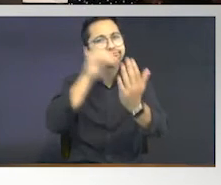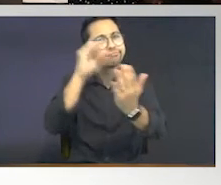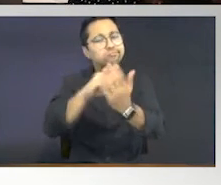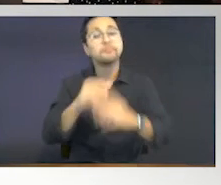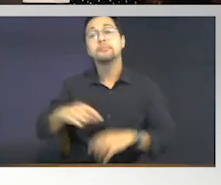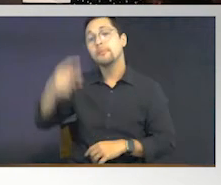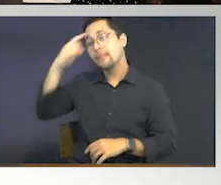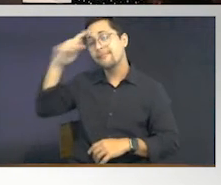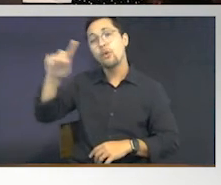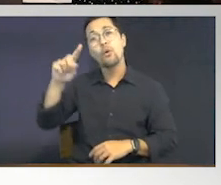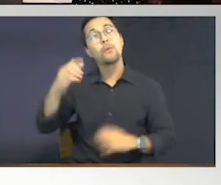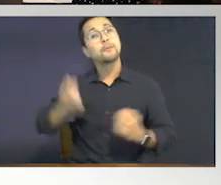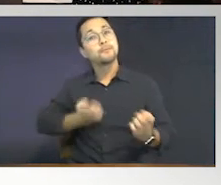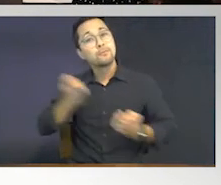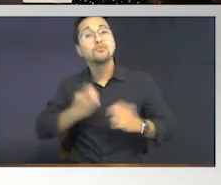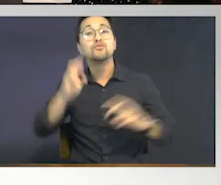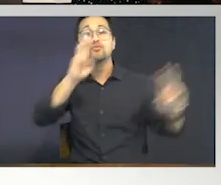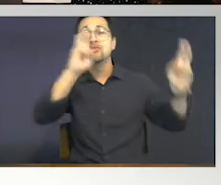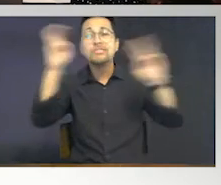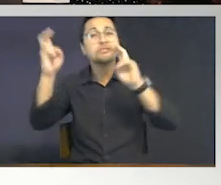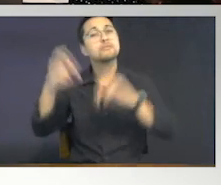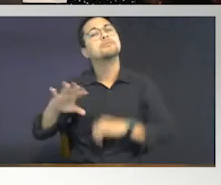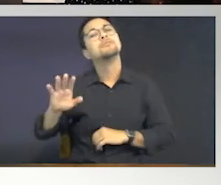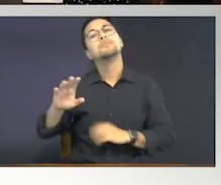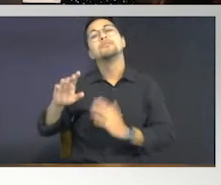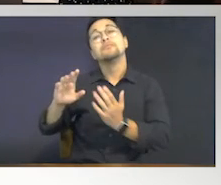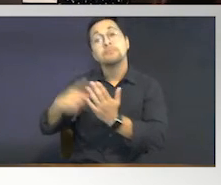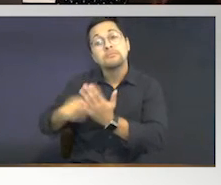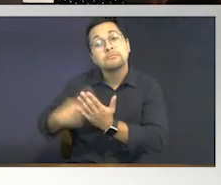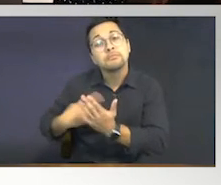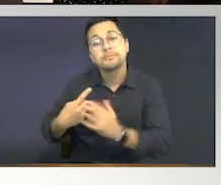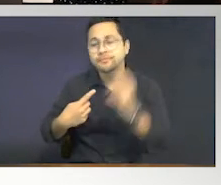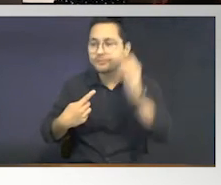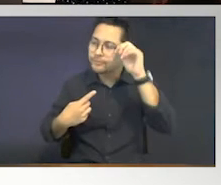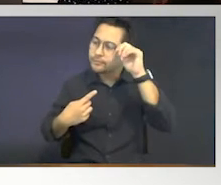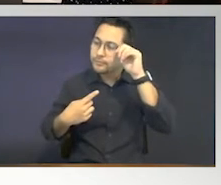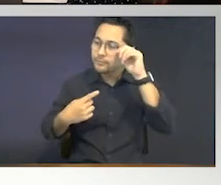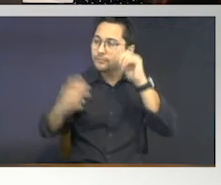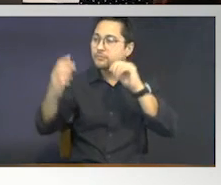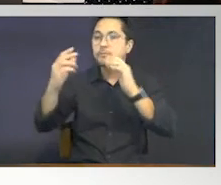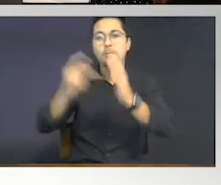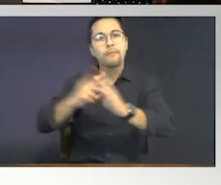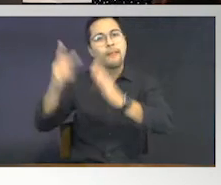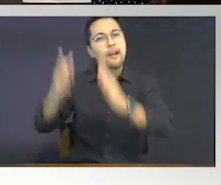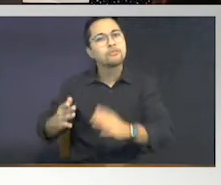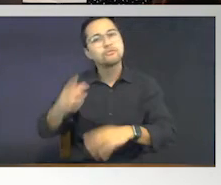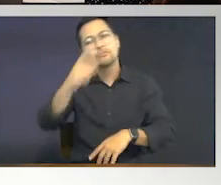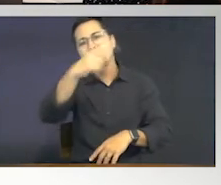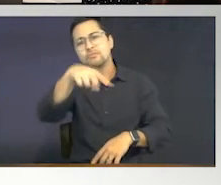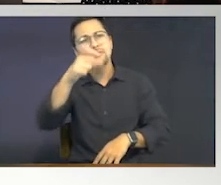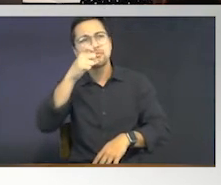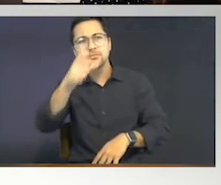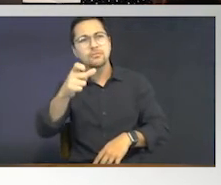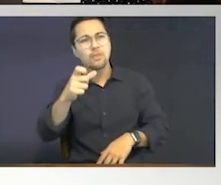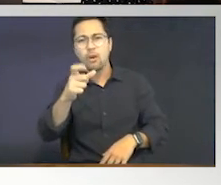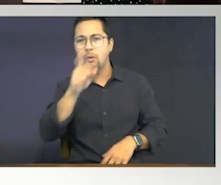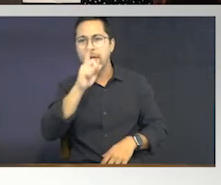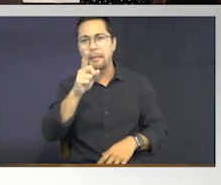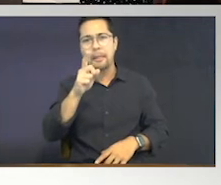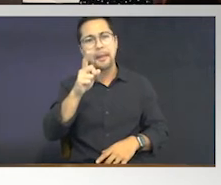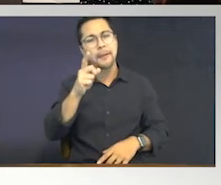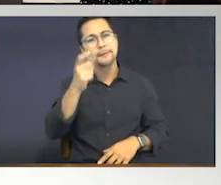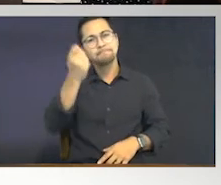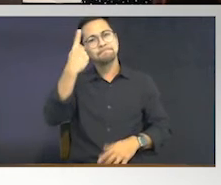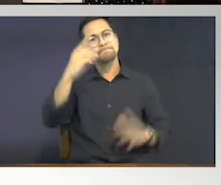those emotional issues, you know, sometimes, you know, professionals don't always have that understanding if they have